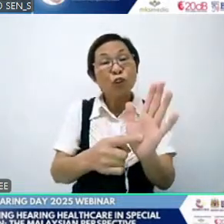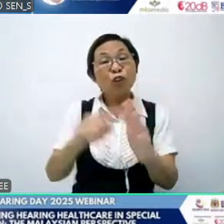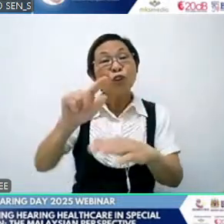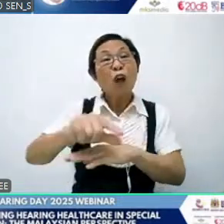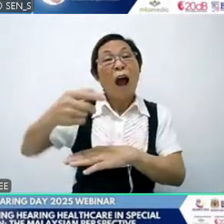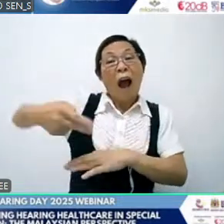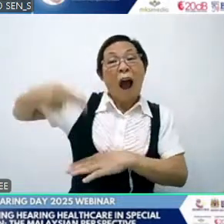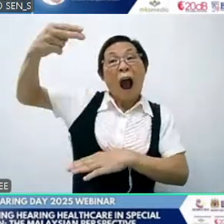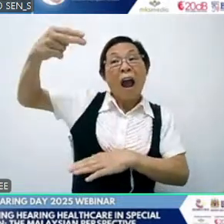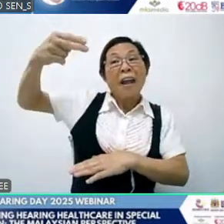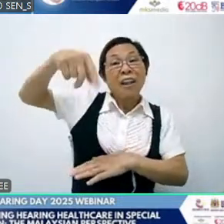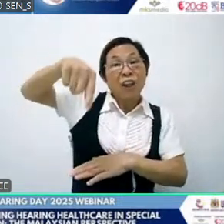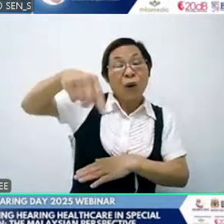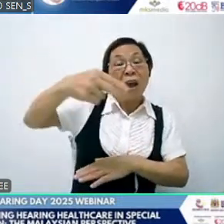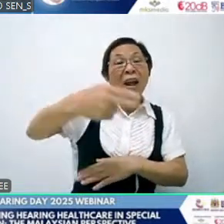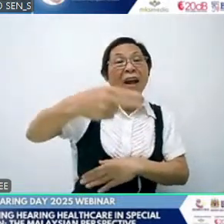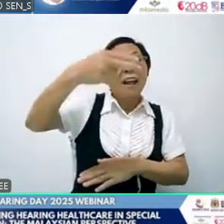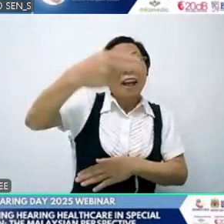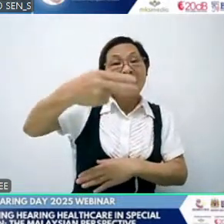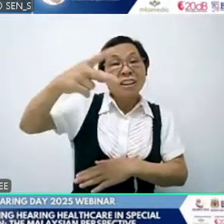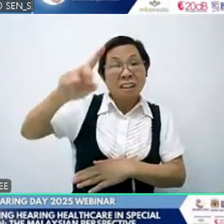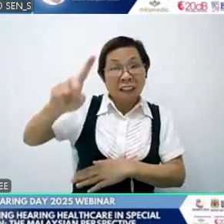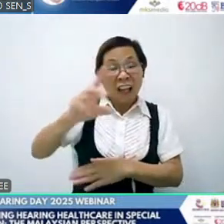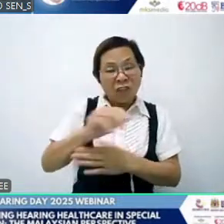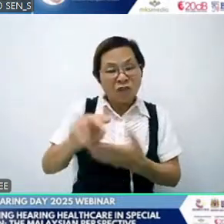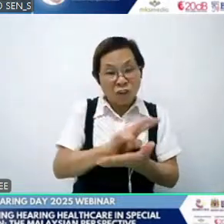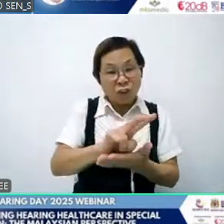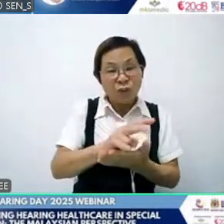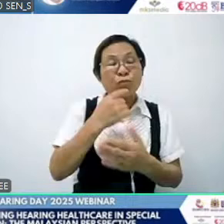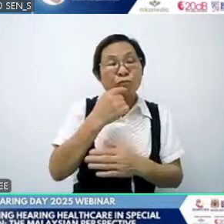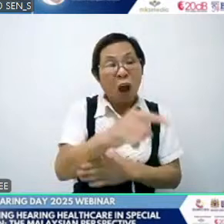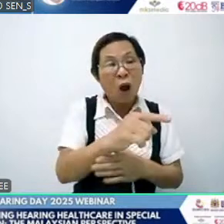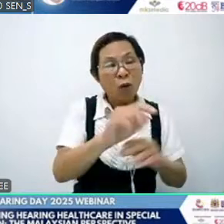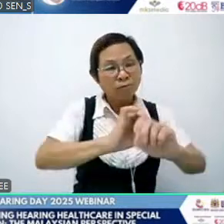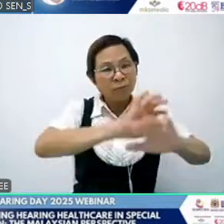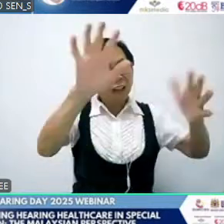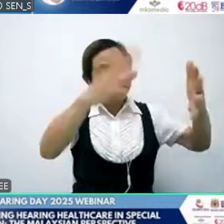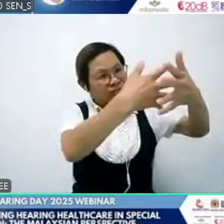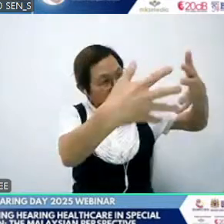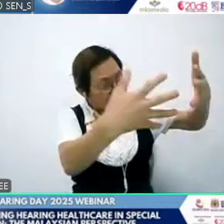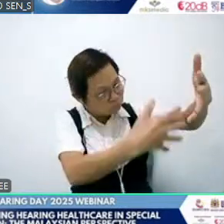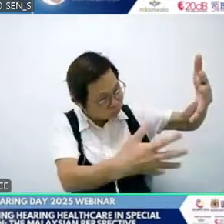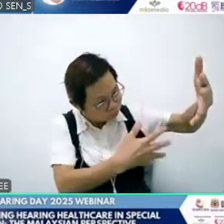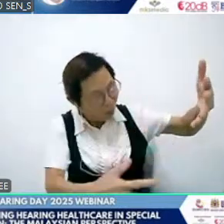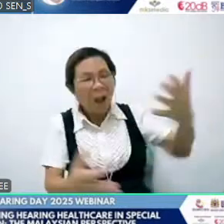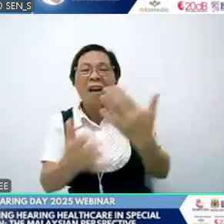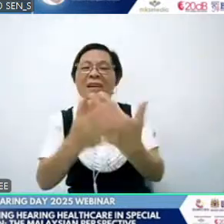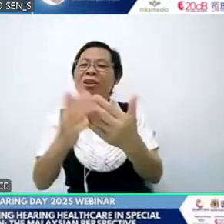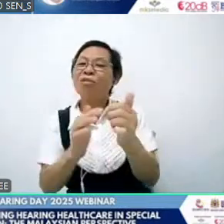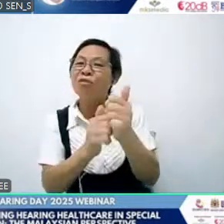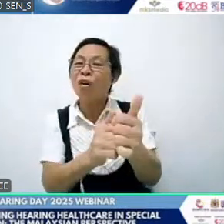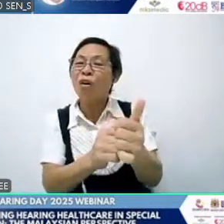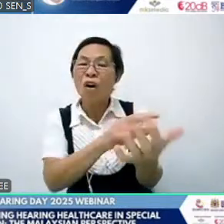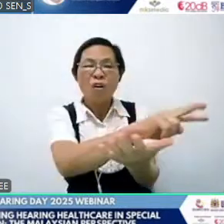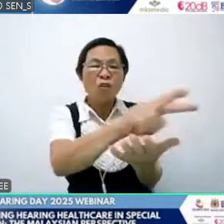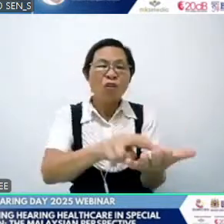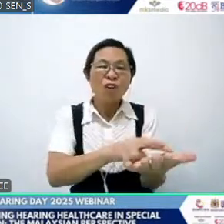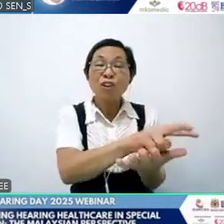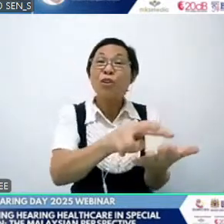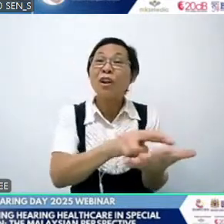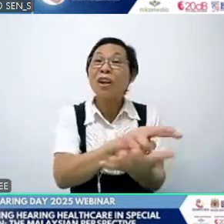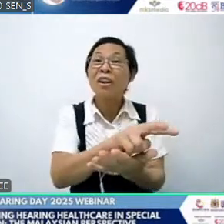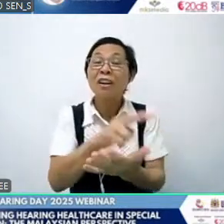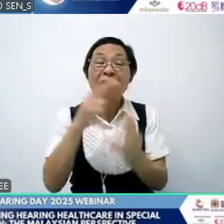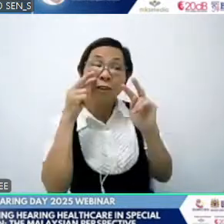high-quality video and audio, we ensured instruction were clear, engaging, and easy to follow. The visuals were designed to